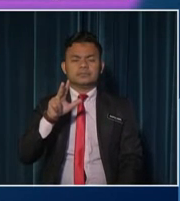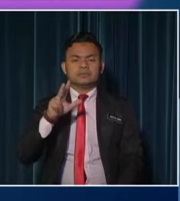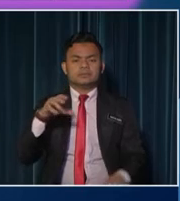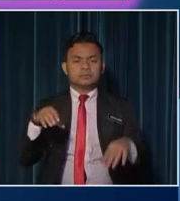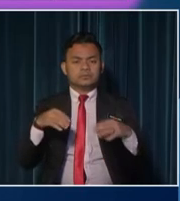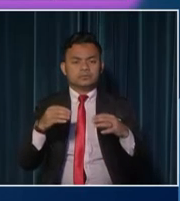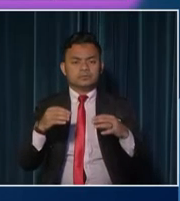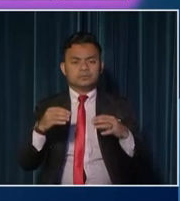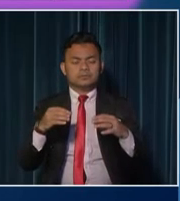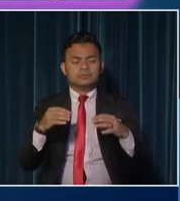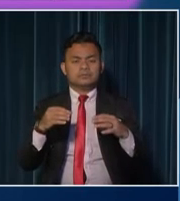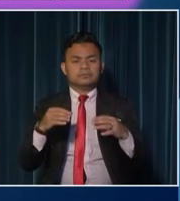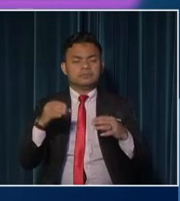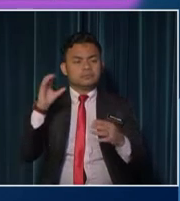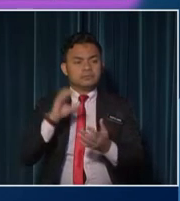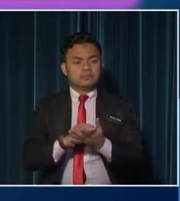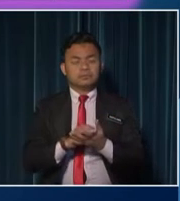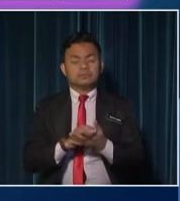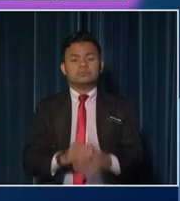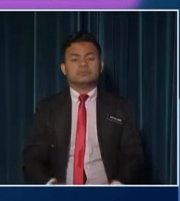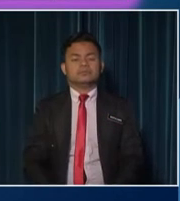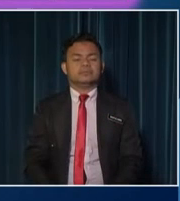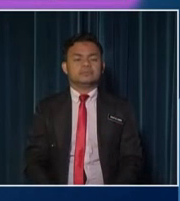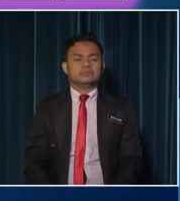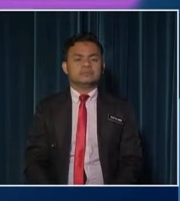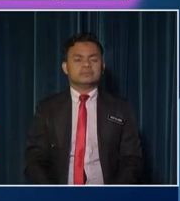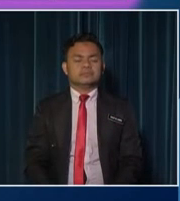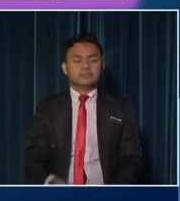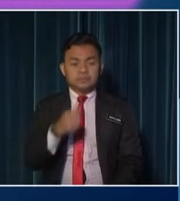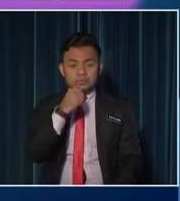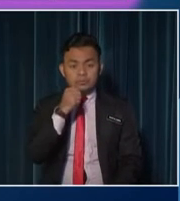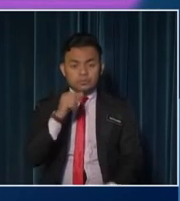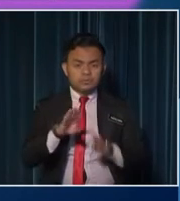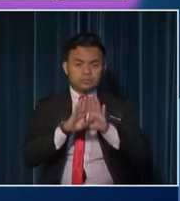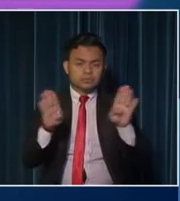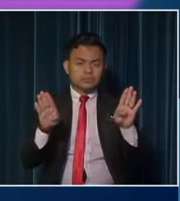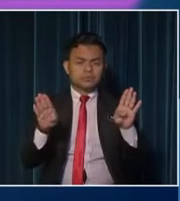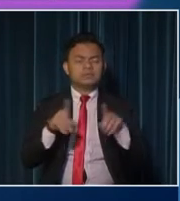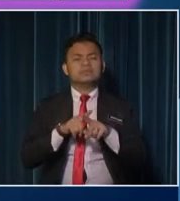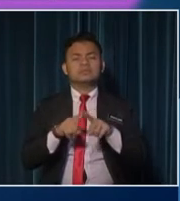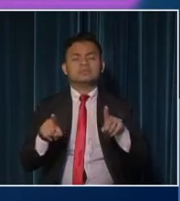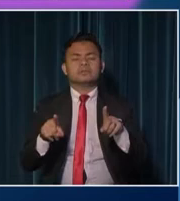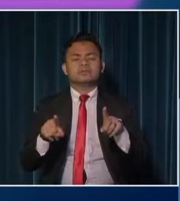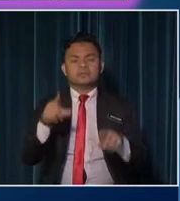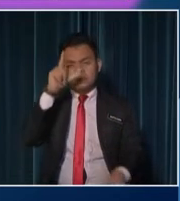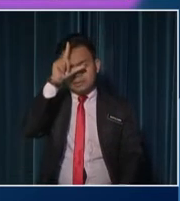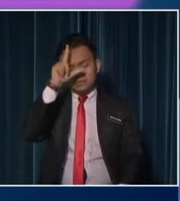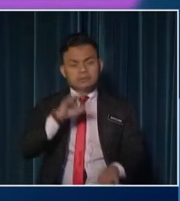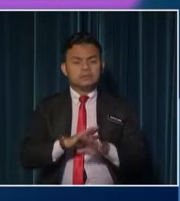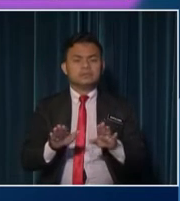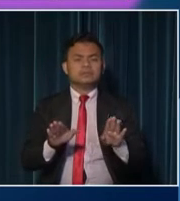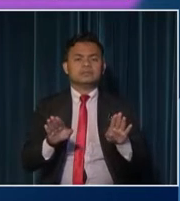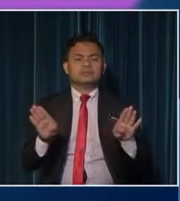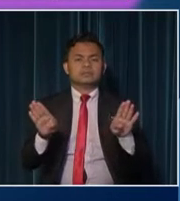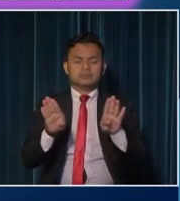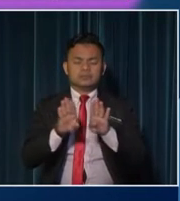circuit. The girl's bulb is lighted up, but the boy's bulb is not lighted